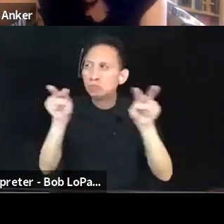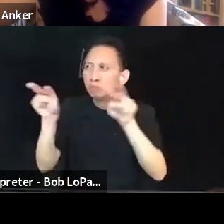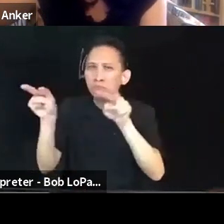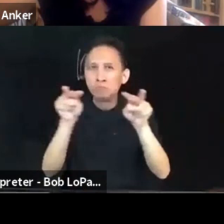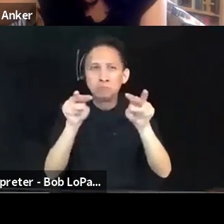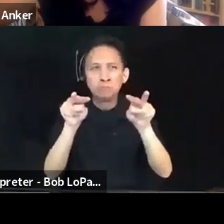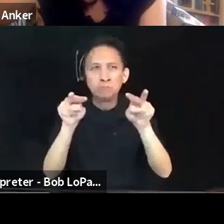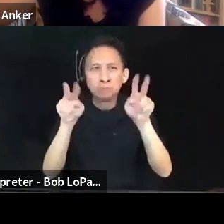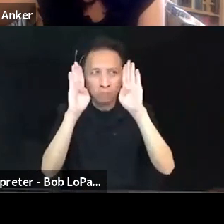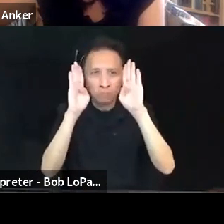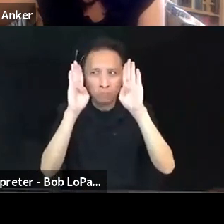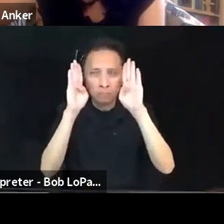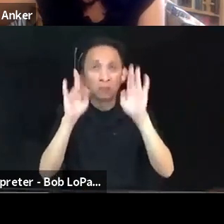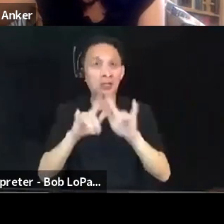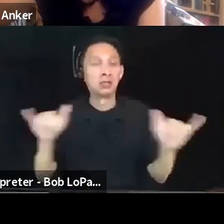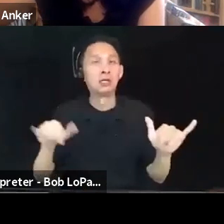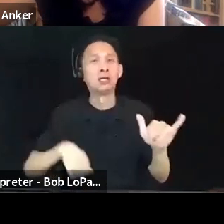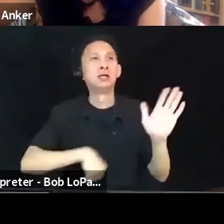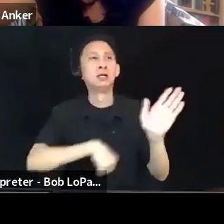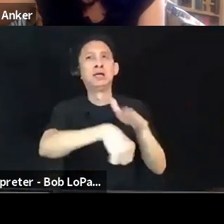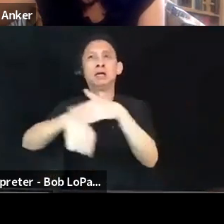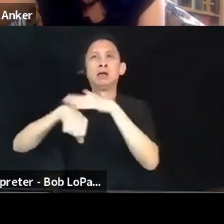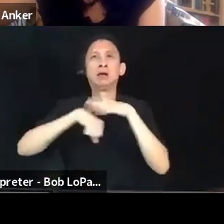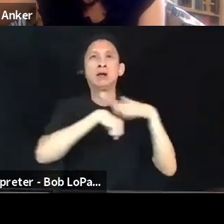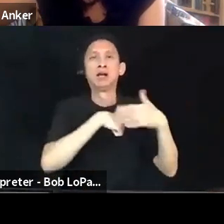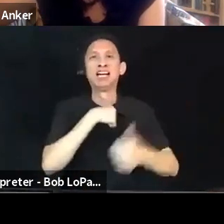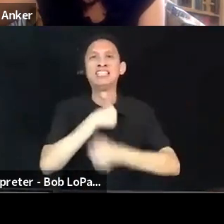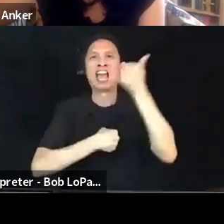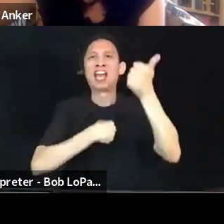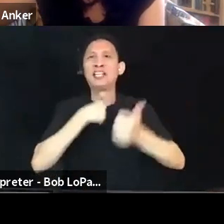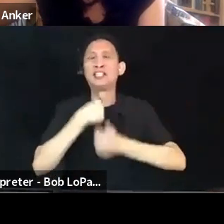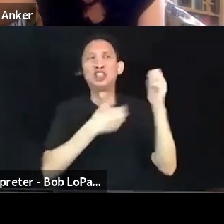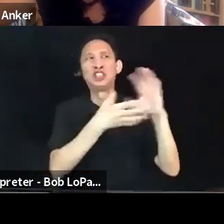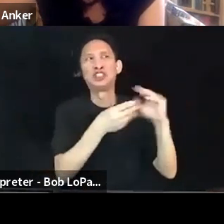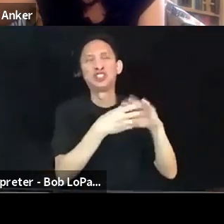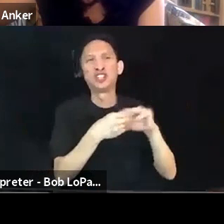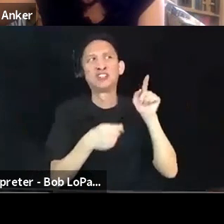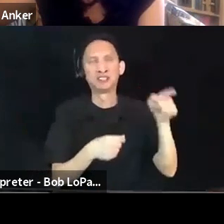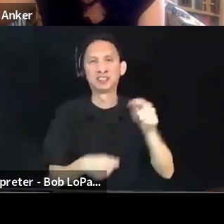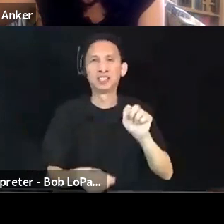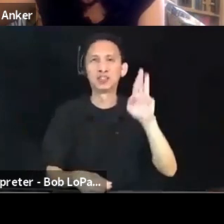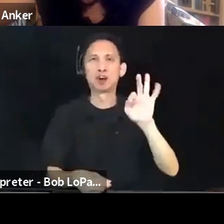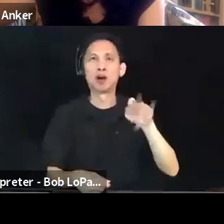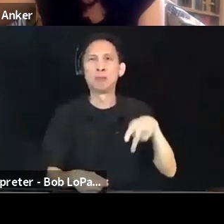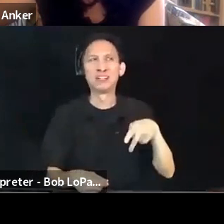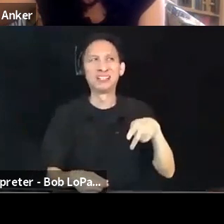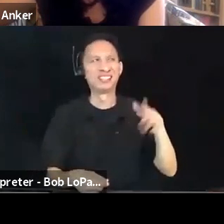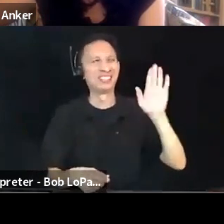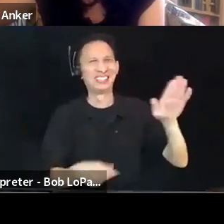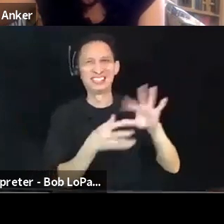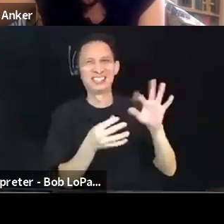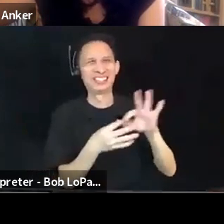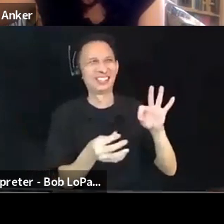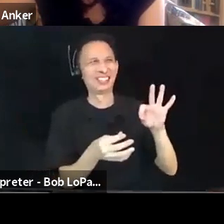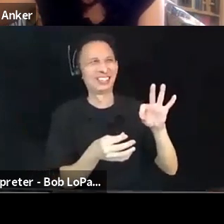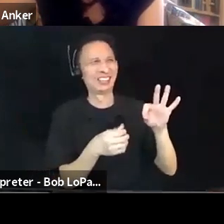be very clear about the dangers of some of the narratives which are certainly being peddled by Trump at the moment, because it's at a particular moment in